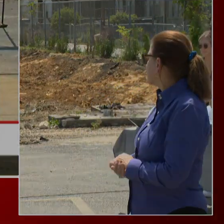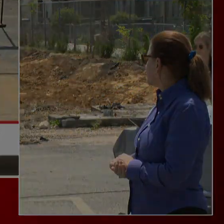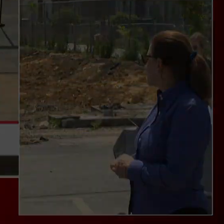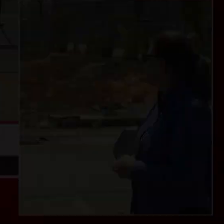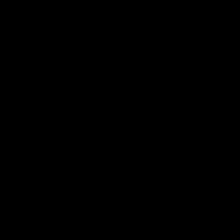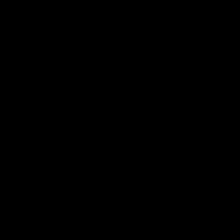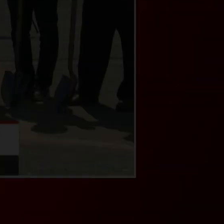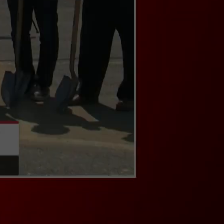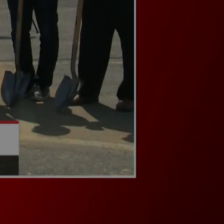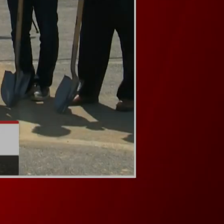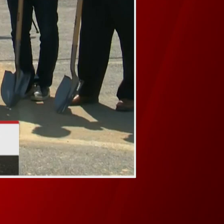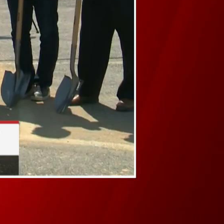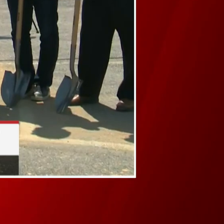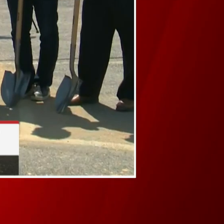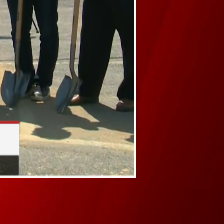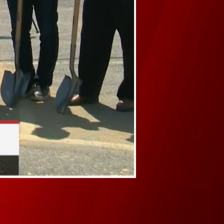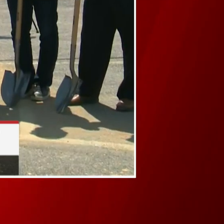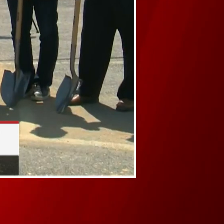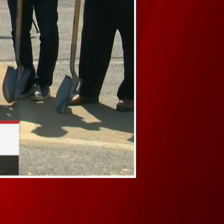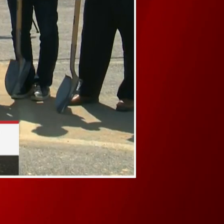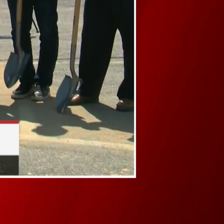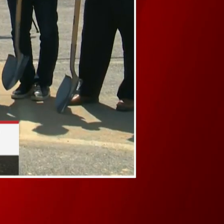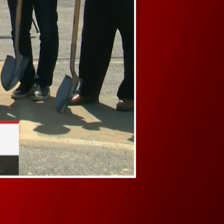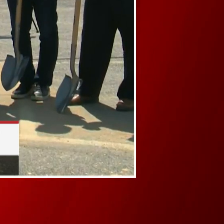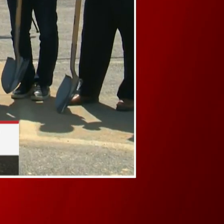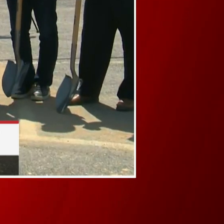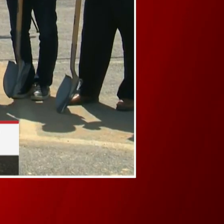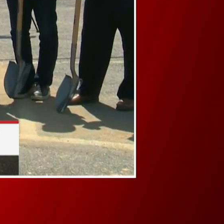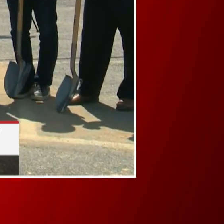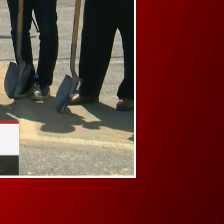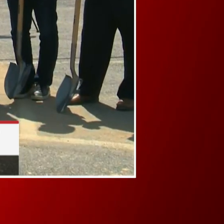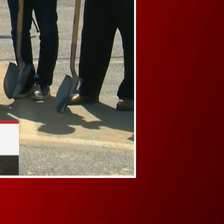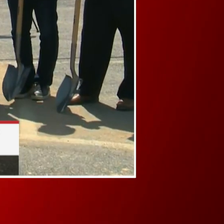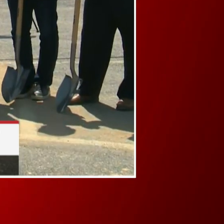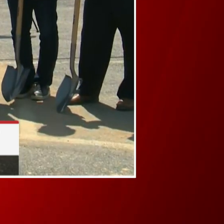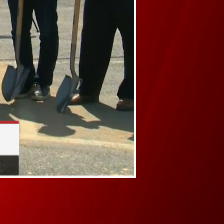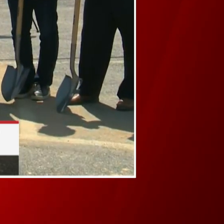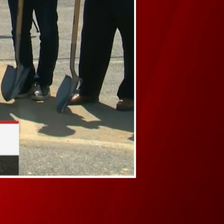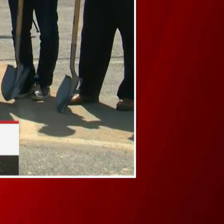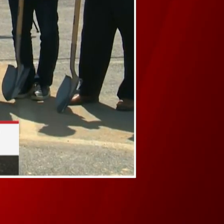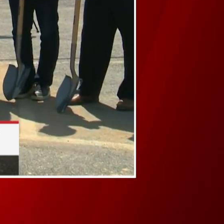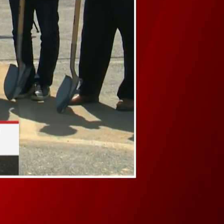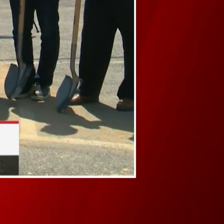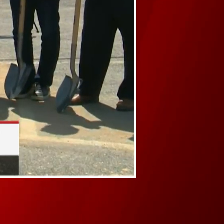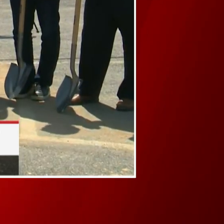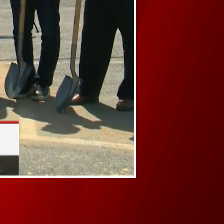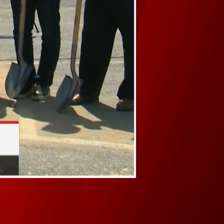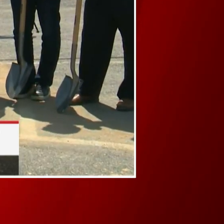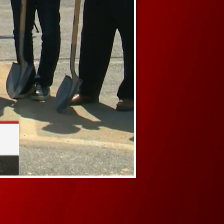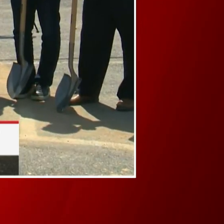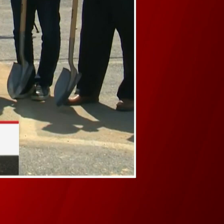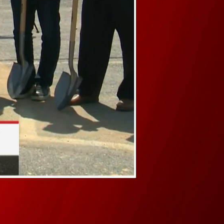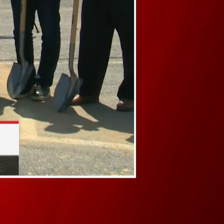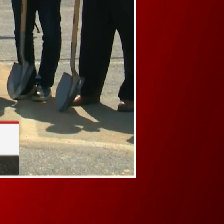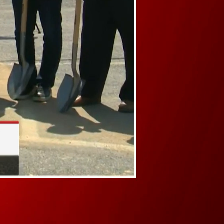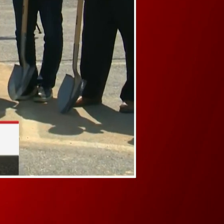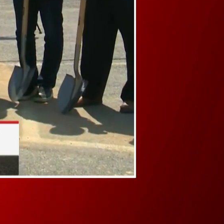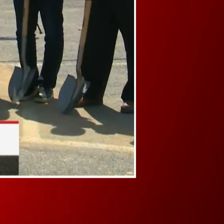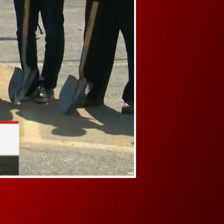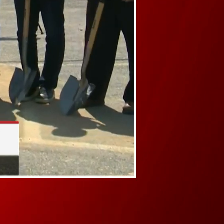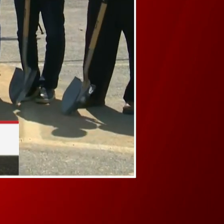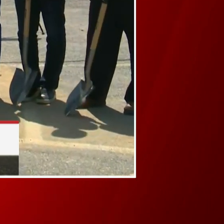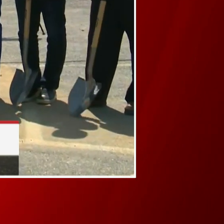dirt. On the count of 3. 1, 2, 3.